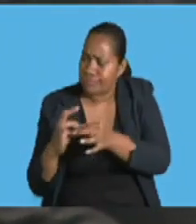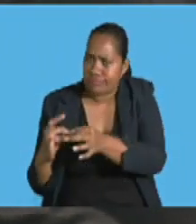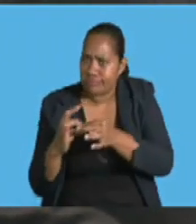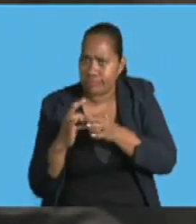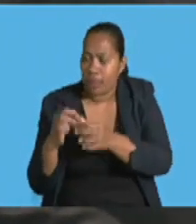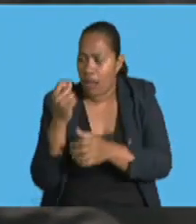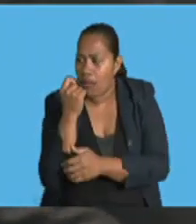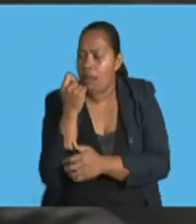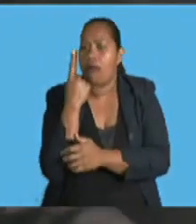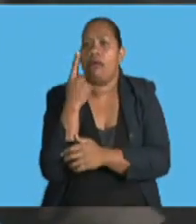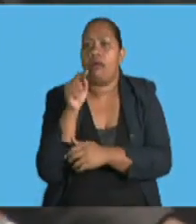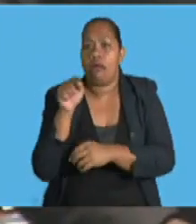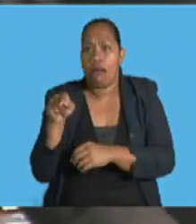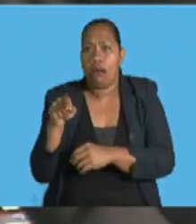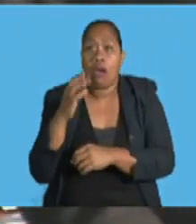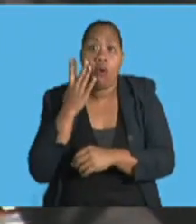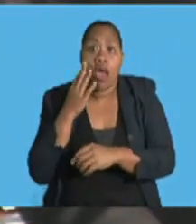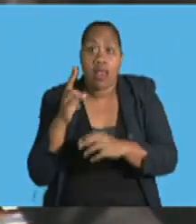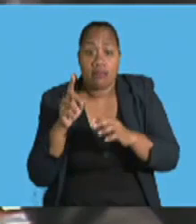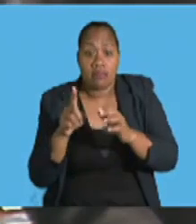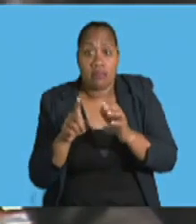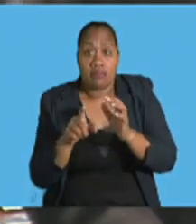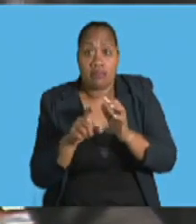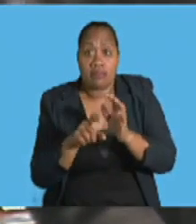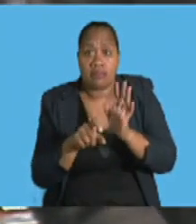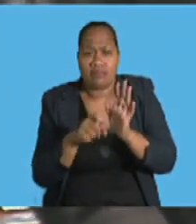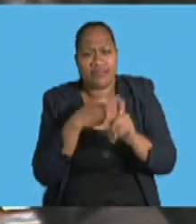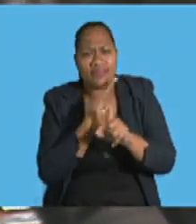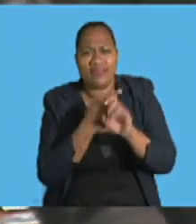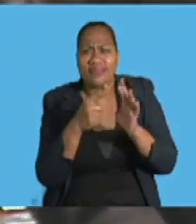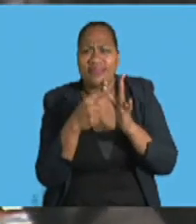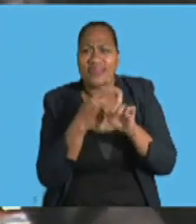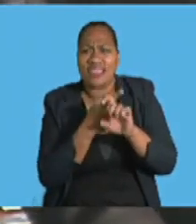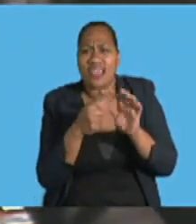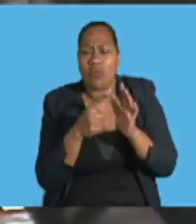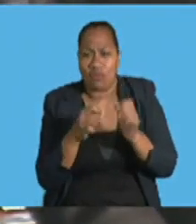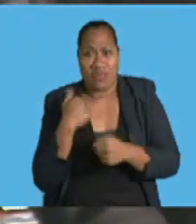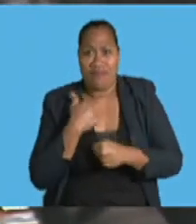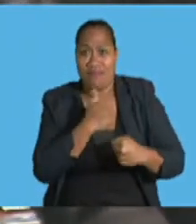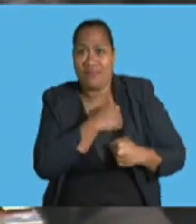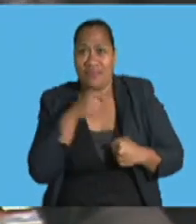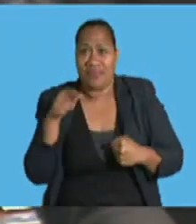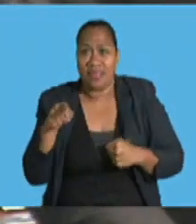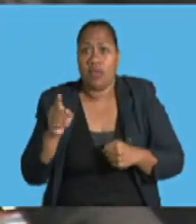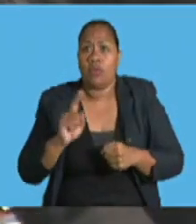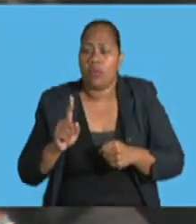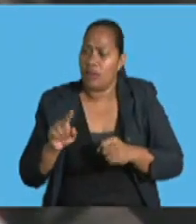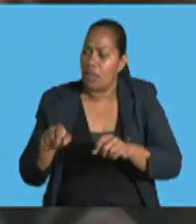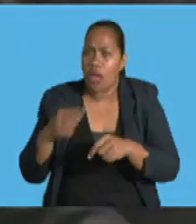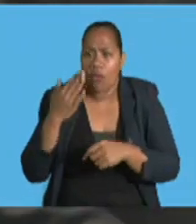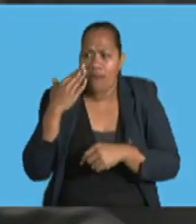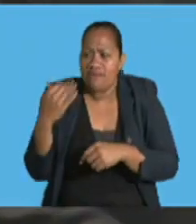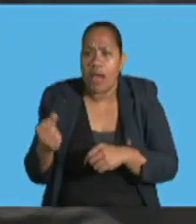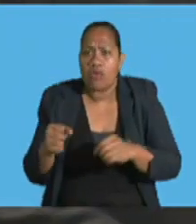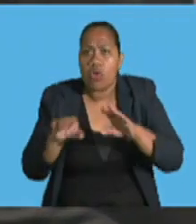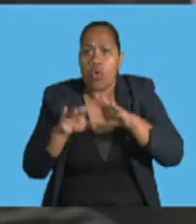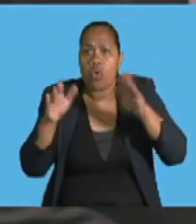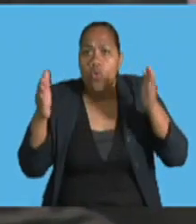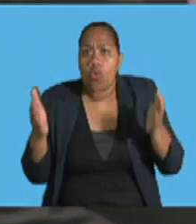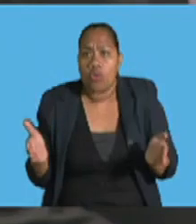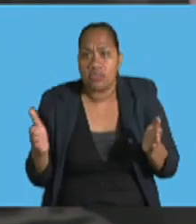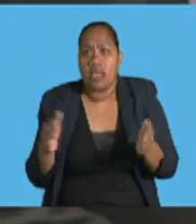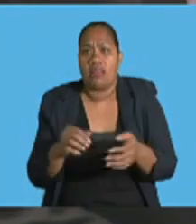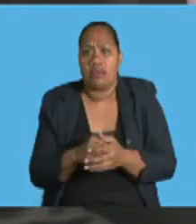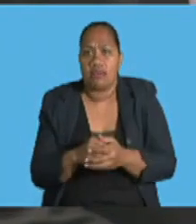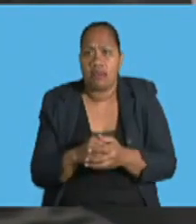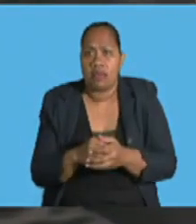the RFNS Kikau was deployed to retrieve transponders and suspicious containers found in one of our far-lying groups